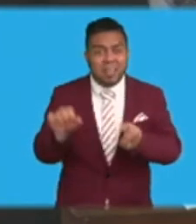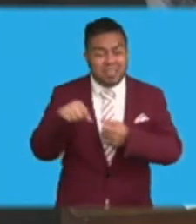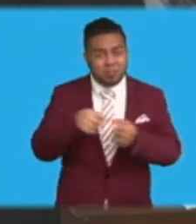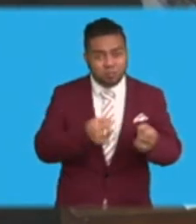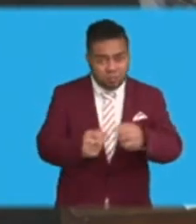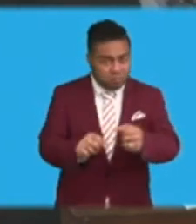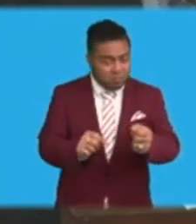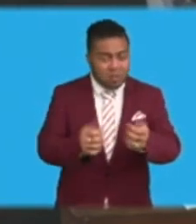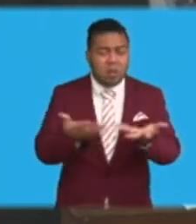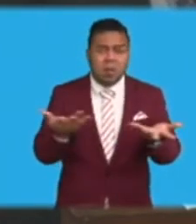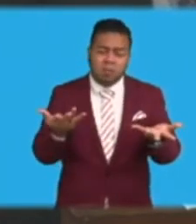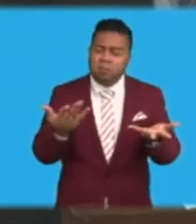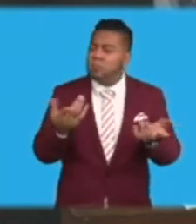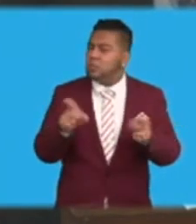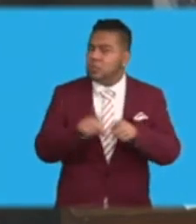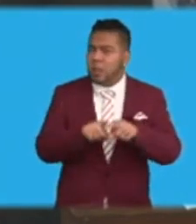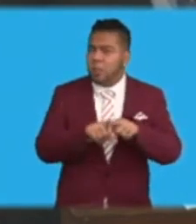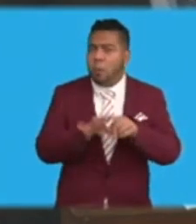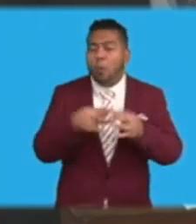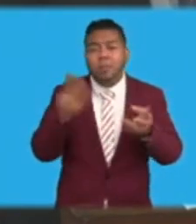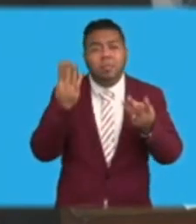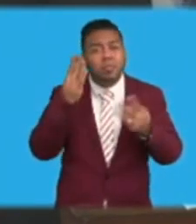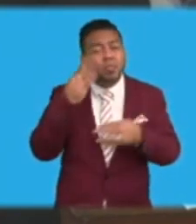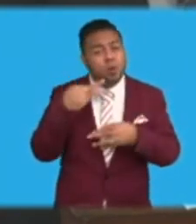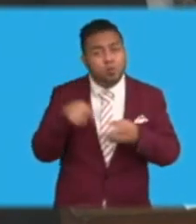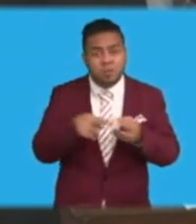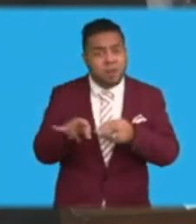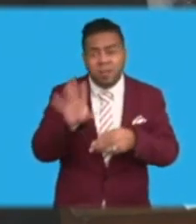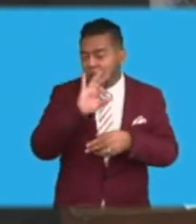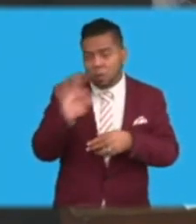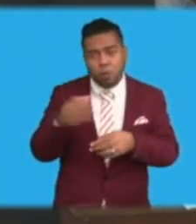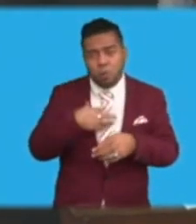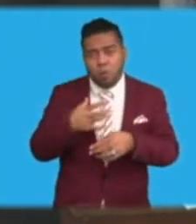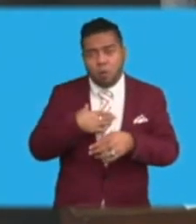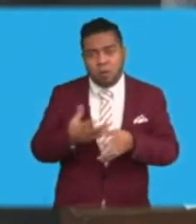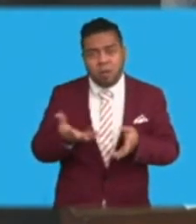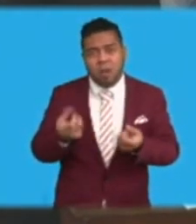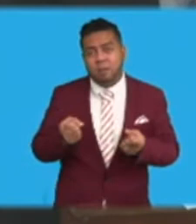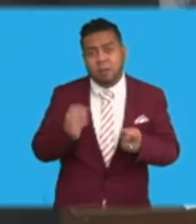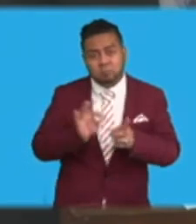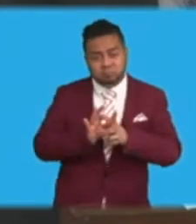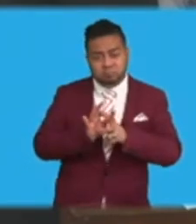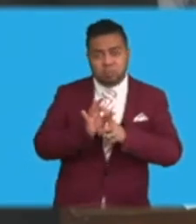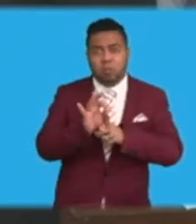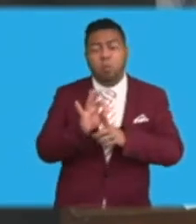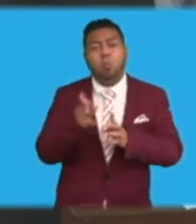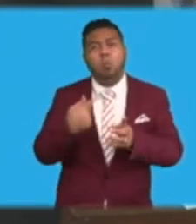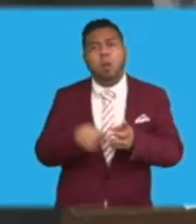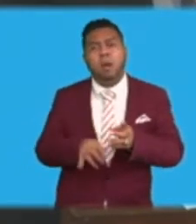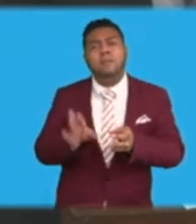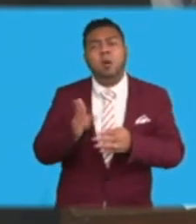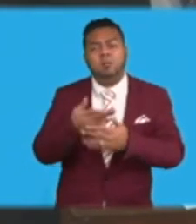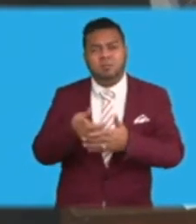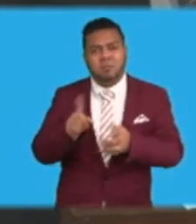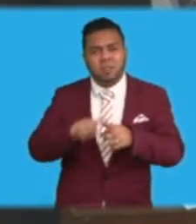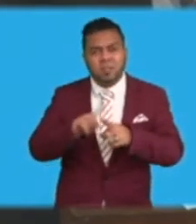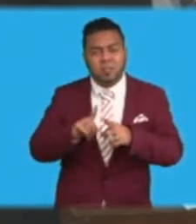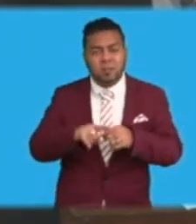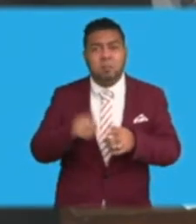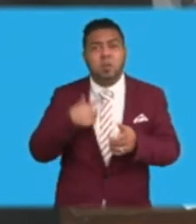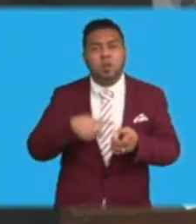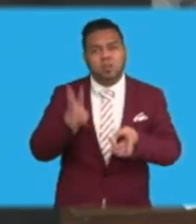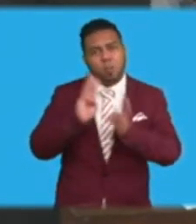drain canals are filled and the rivers and stream can no longer accommodate the excessive water generated by severe weather